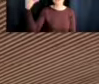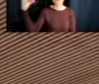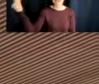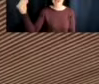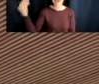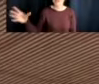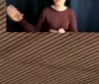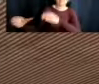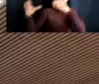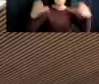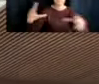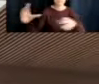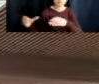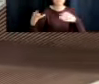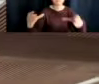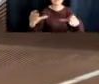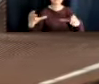you see there onto the turnaround.